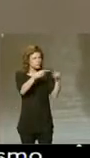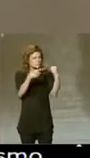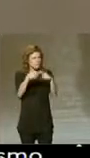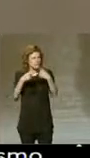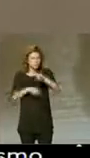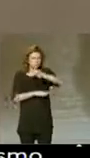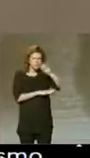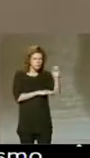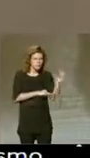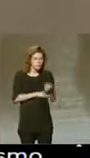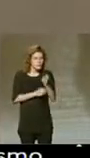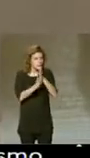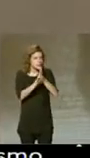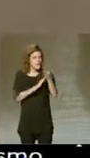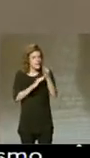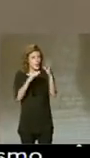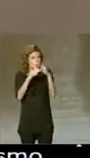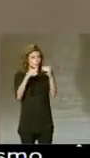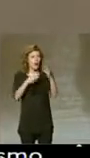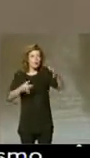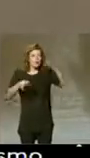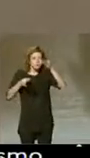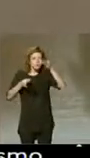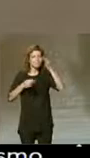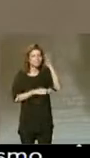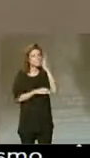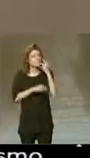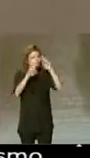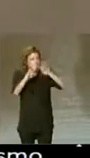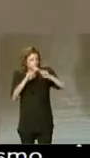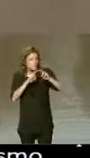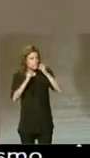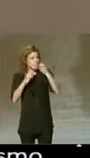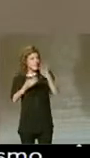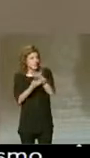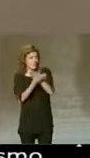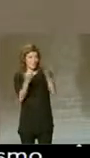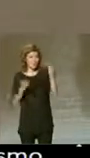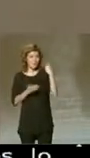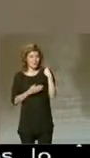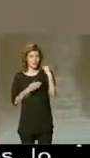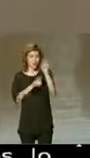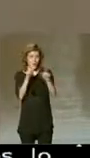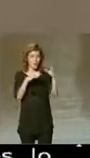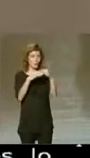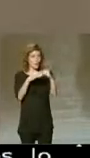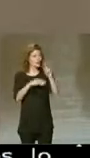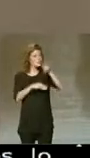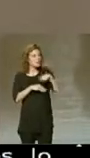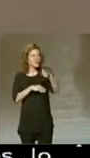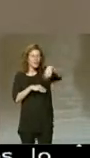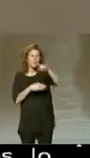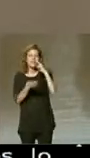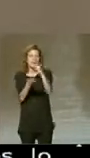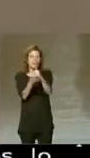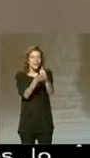finding and realizing is that we are all different. We need to know users. We need to run user tests.